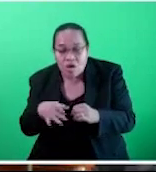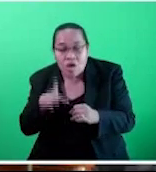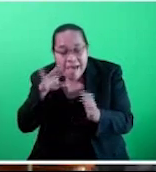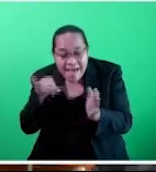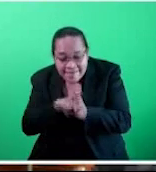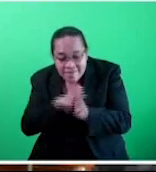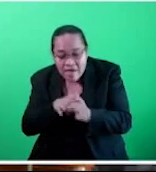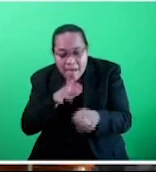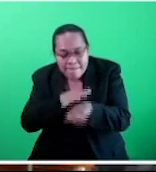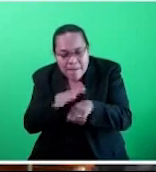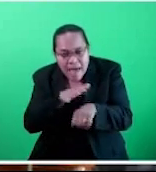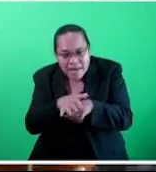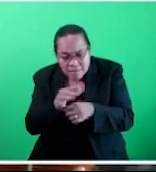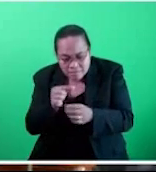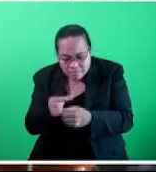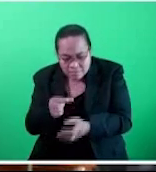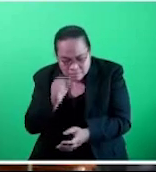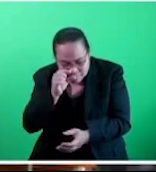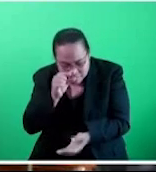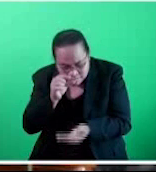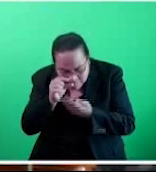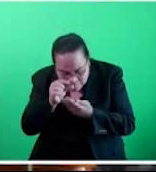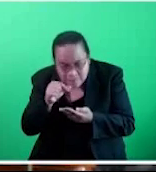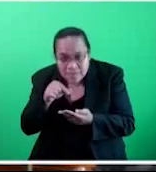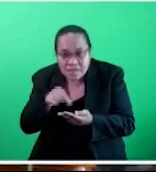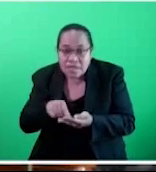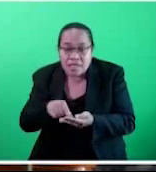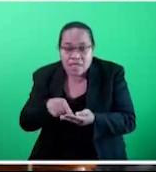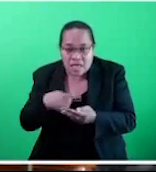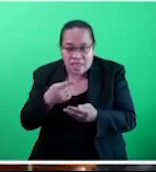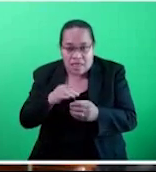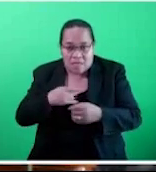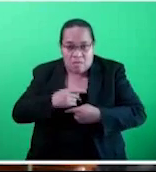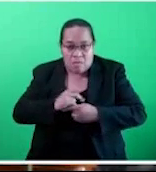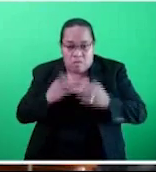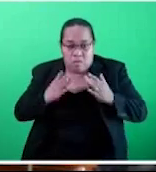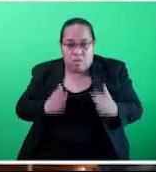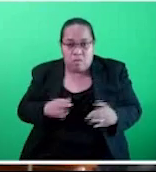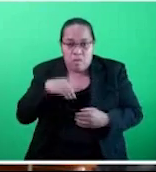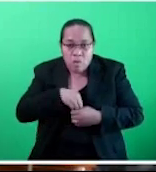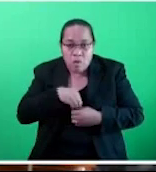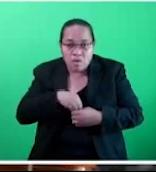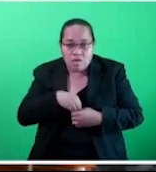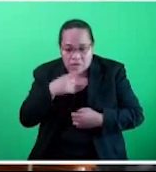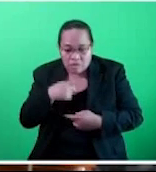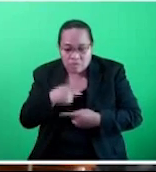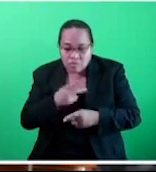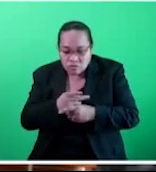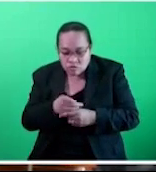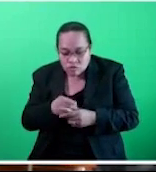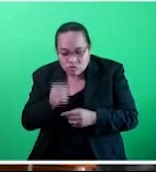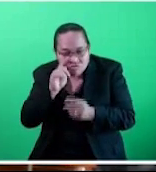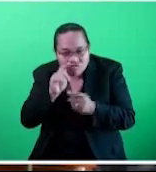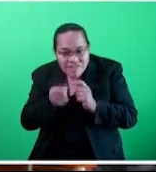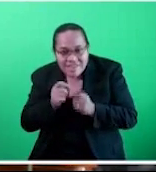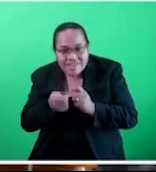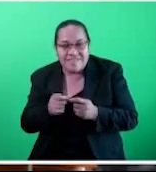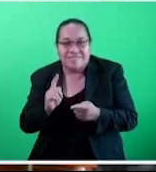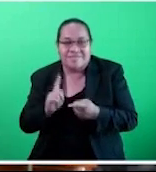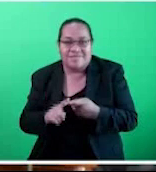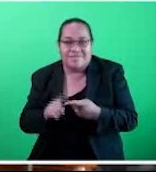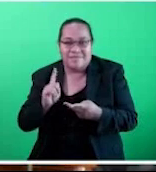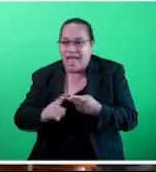in the blood of disease-specific antibodies that are produced by the body in response to infections. On the other hand, molecular